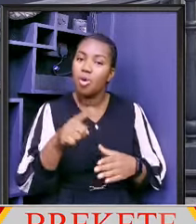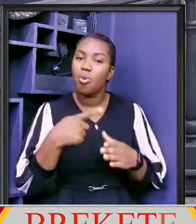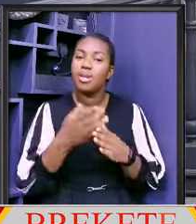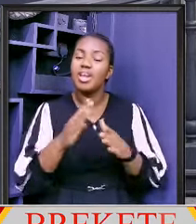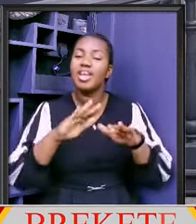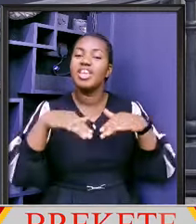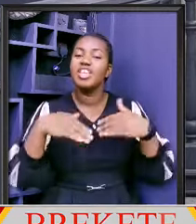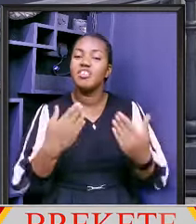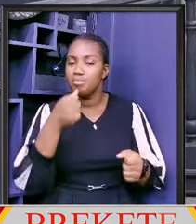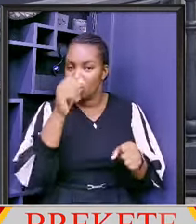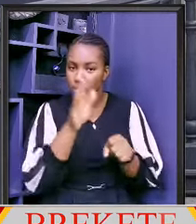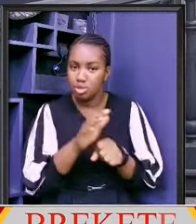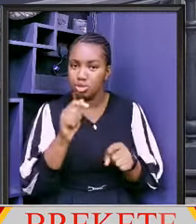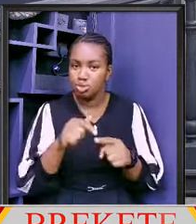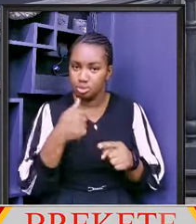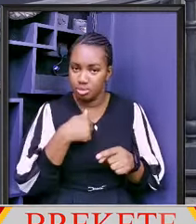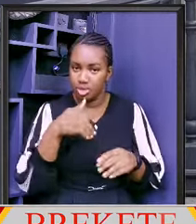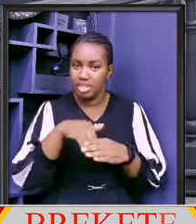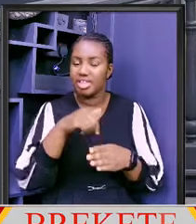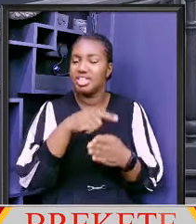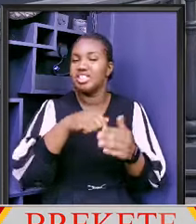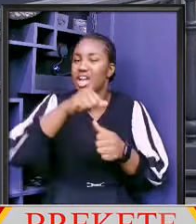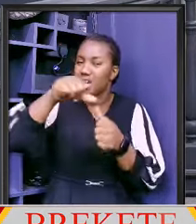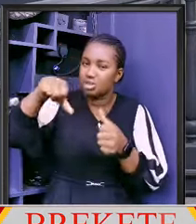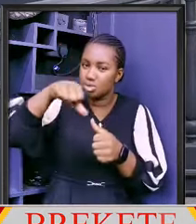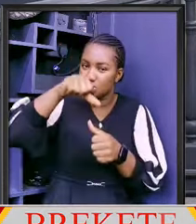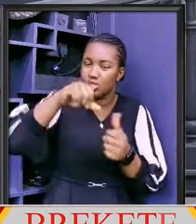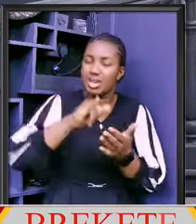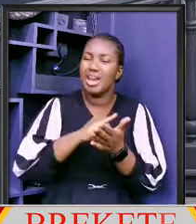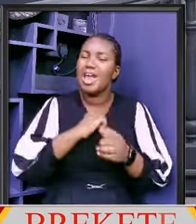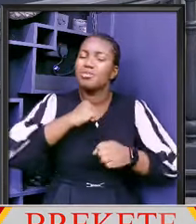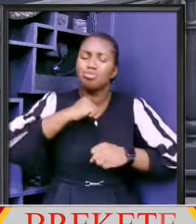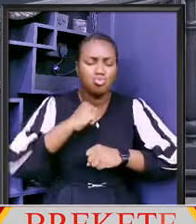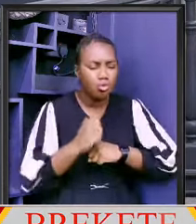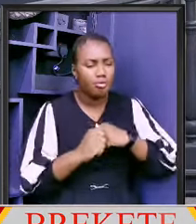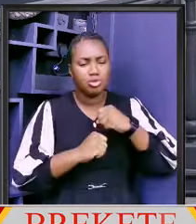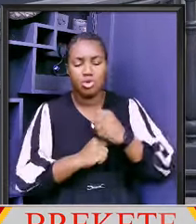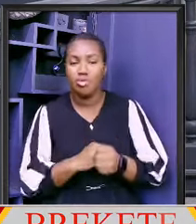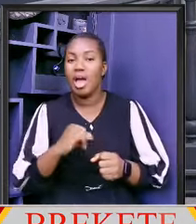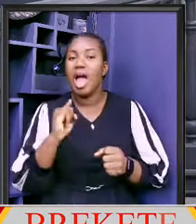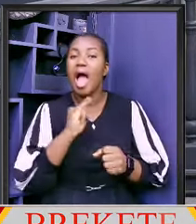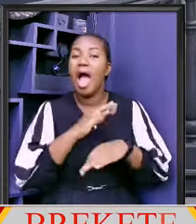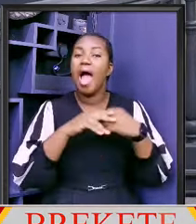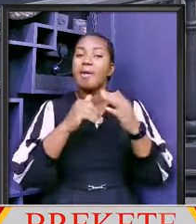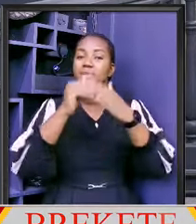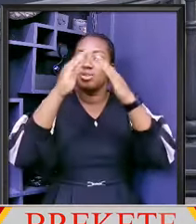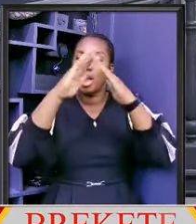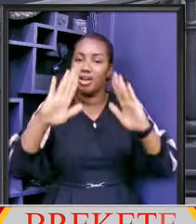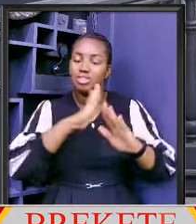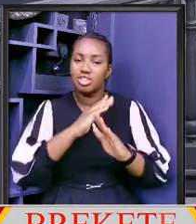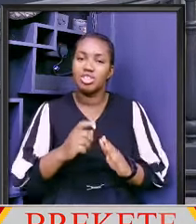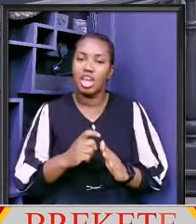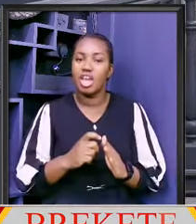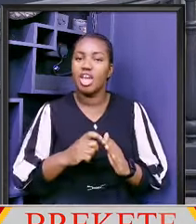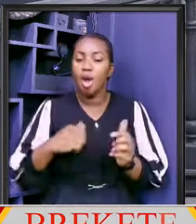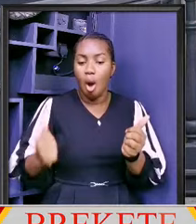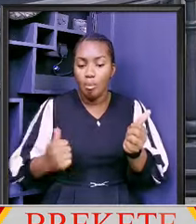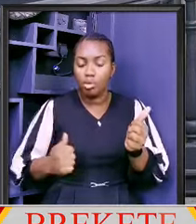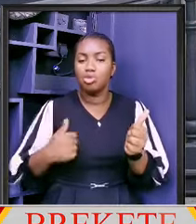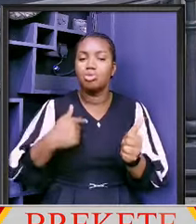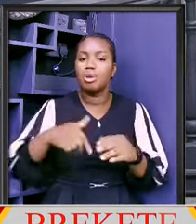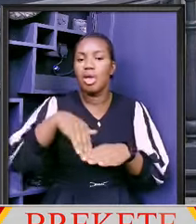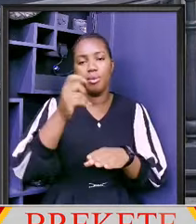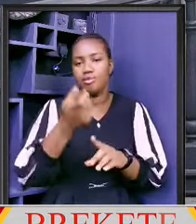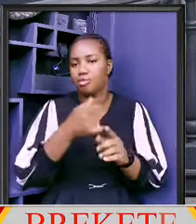to me in this association that I suffer. I build house and they drive me away from the house. Now, you have fulfilled